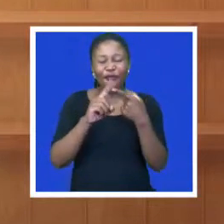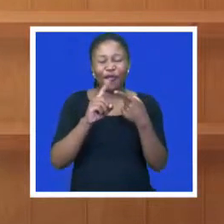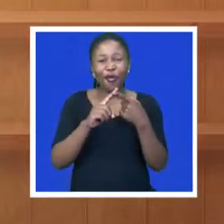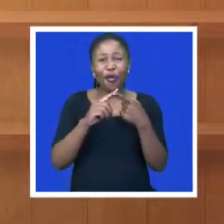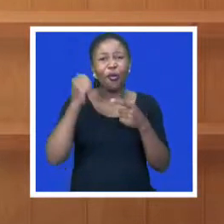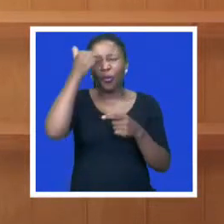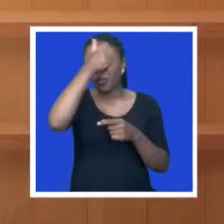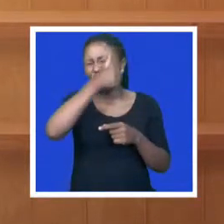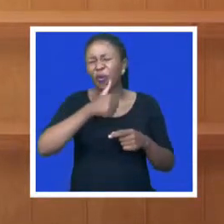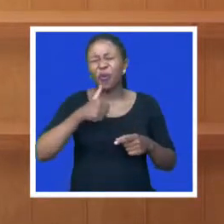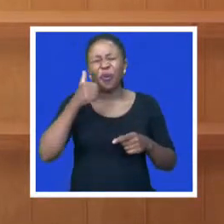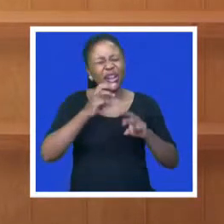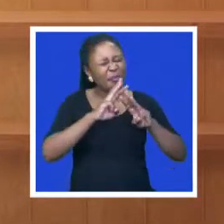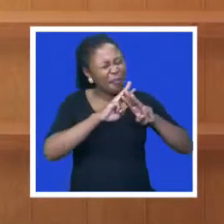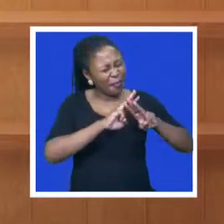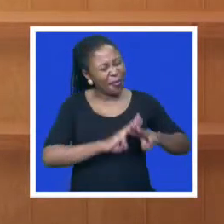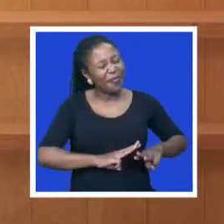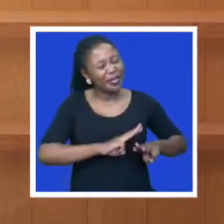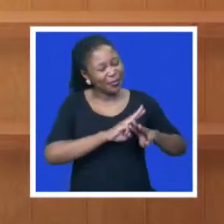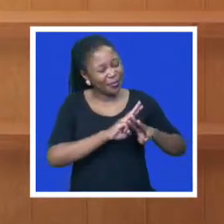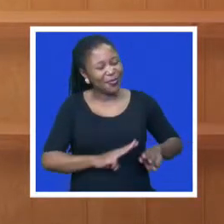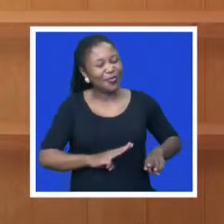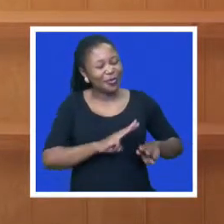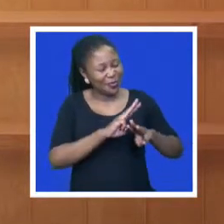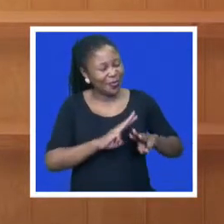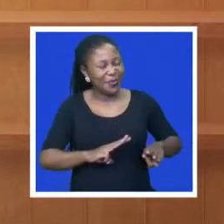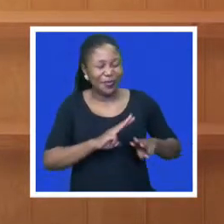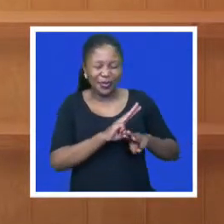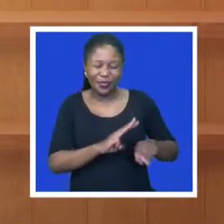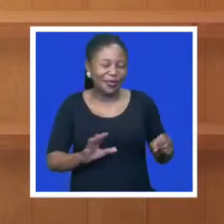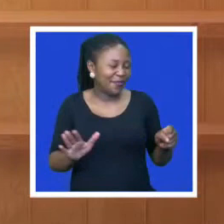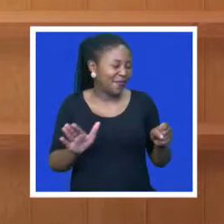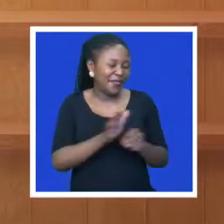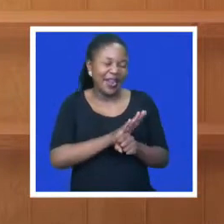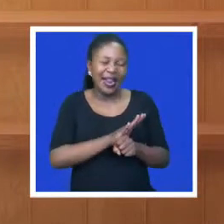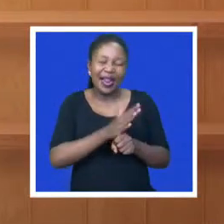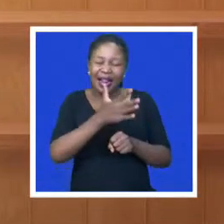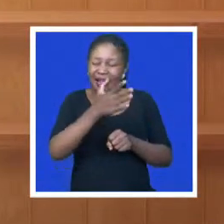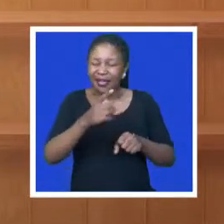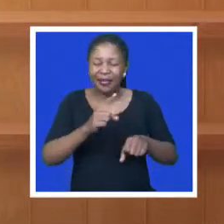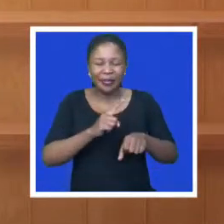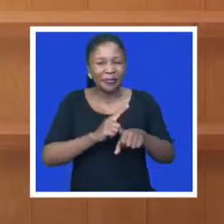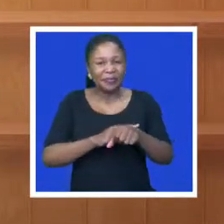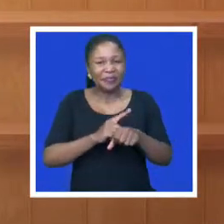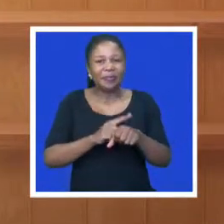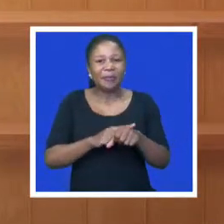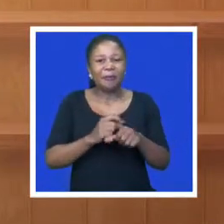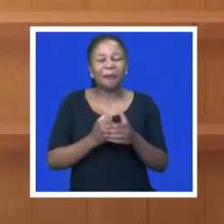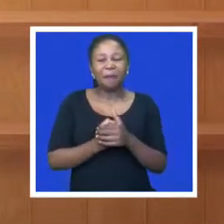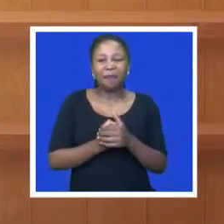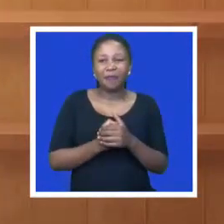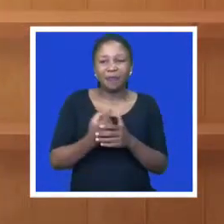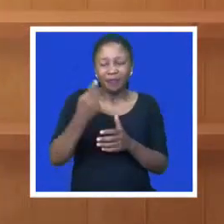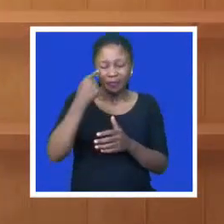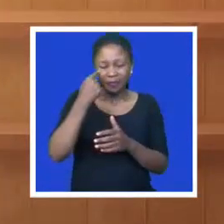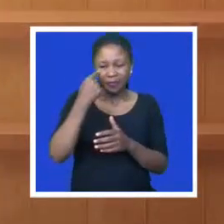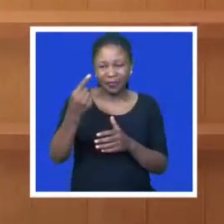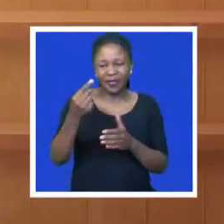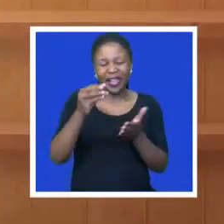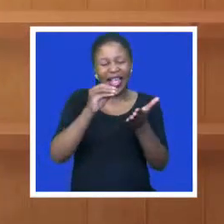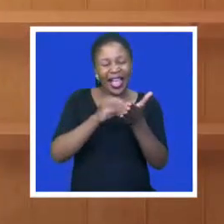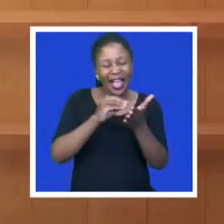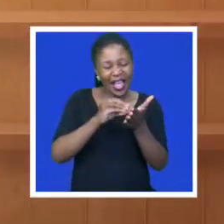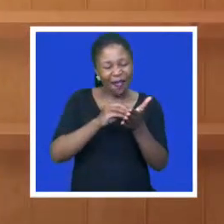redeem Israel. We see that at the end when he brings Jesus as the Messiah.